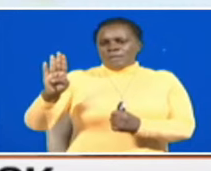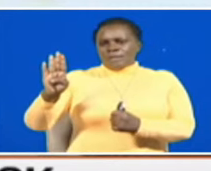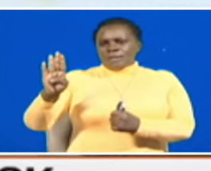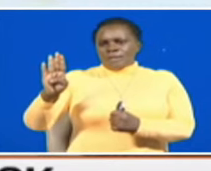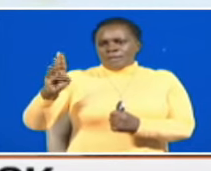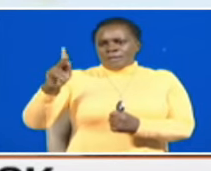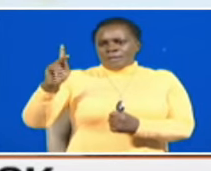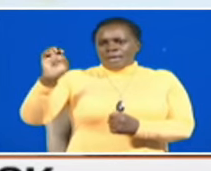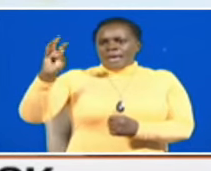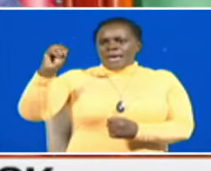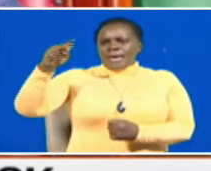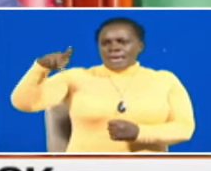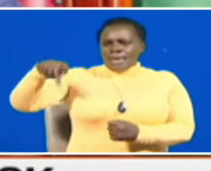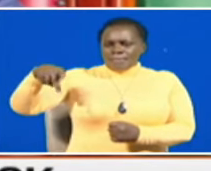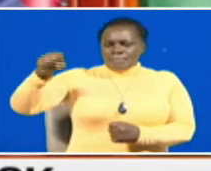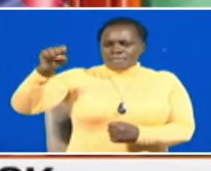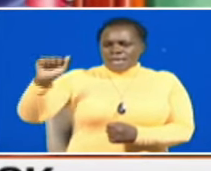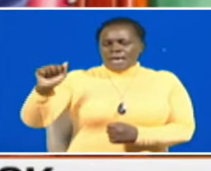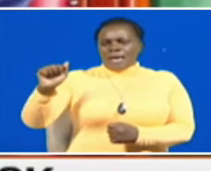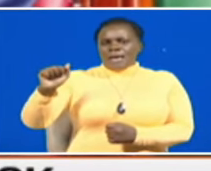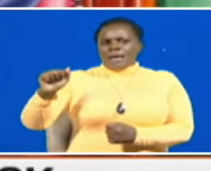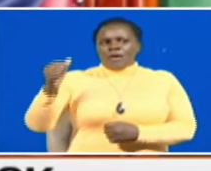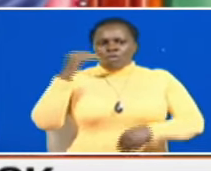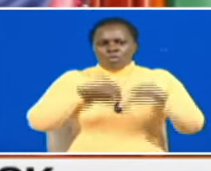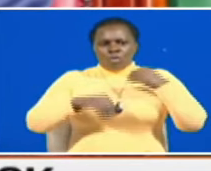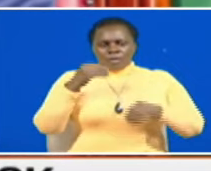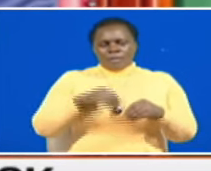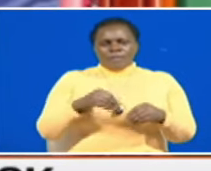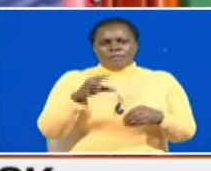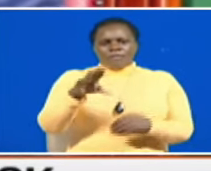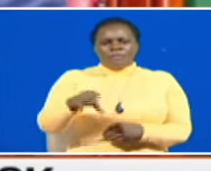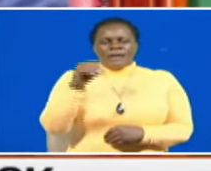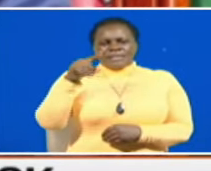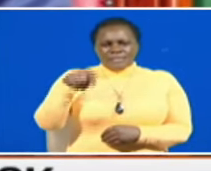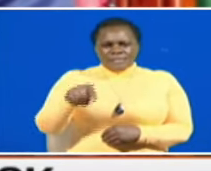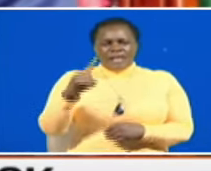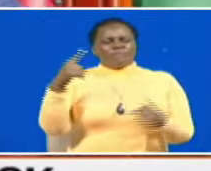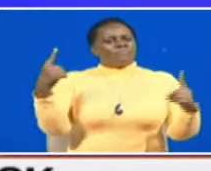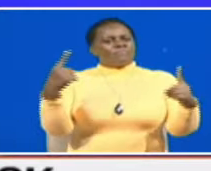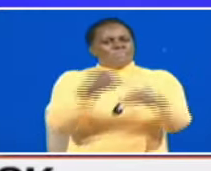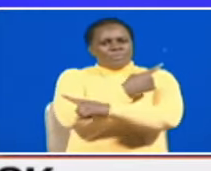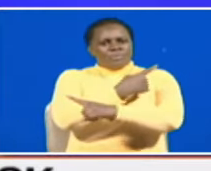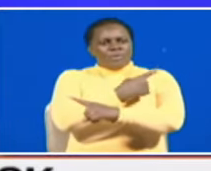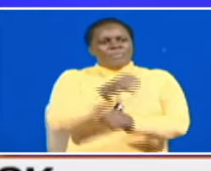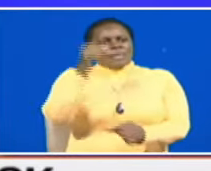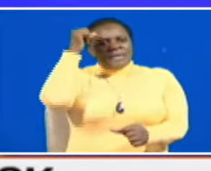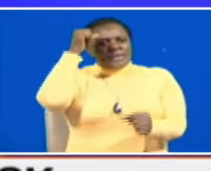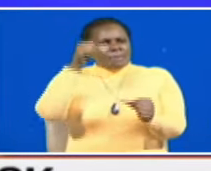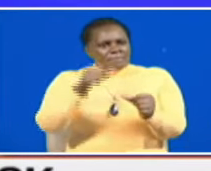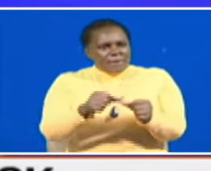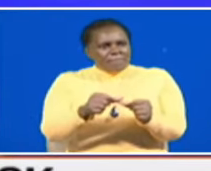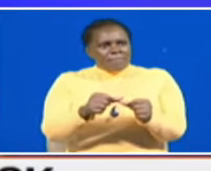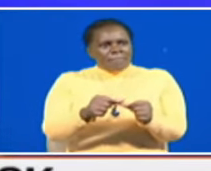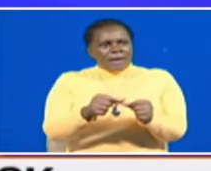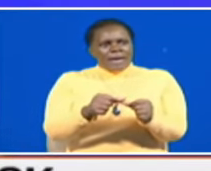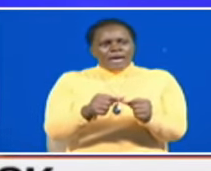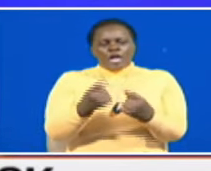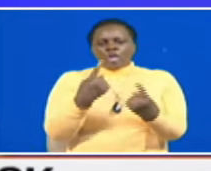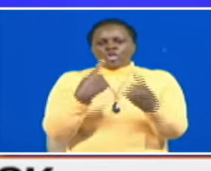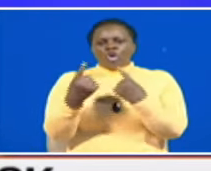Supplies Authority scandal. Could Odinga be finding himself at crossroads? Remember the things that he has talked